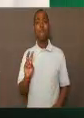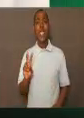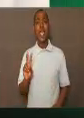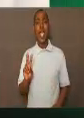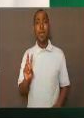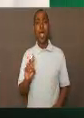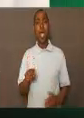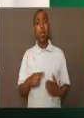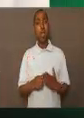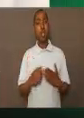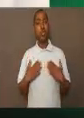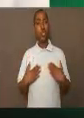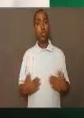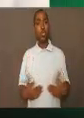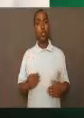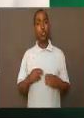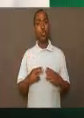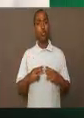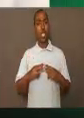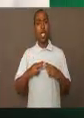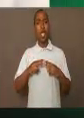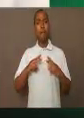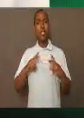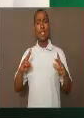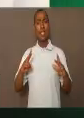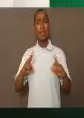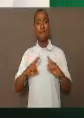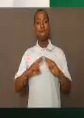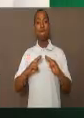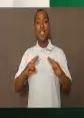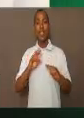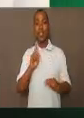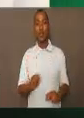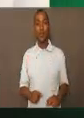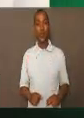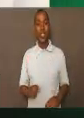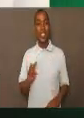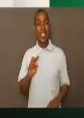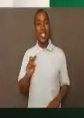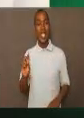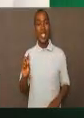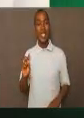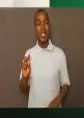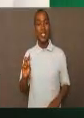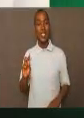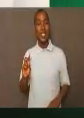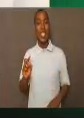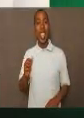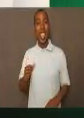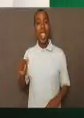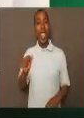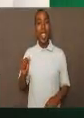body's largest veins. The right atrium opens into the right